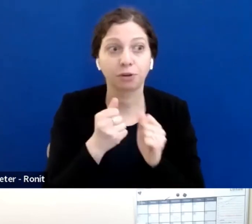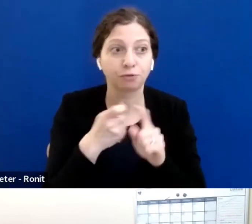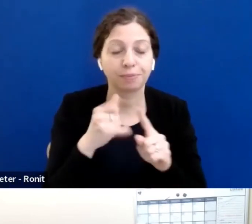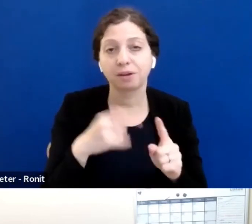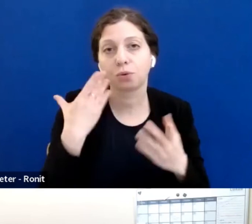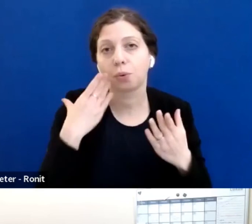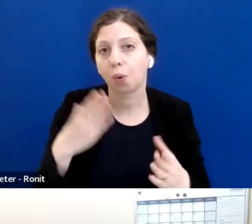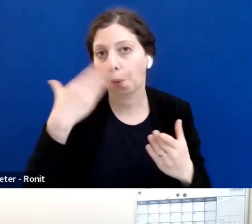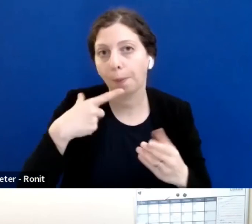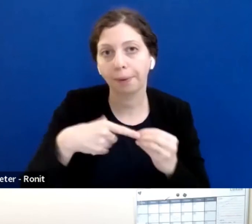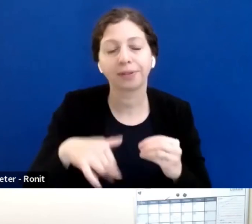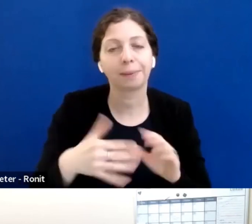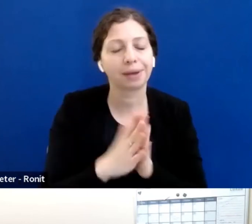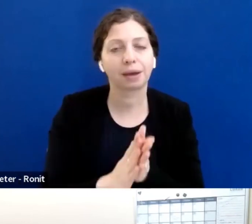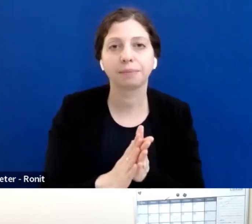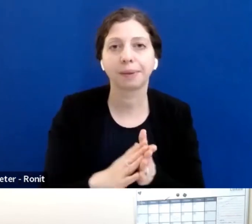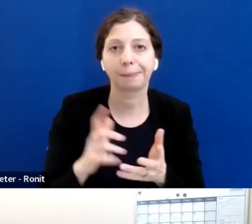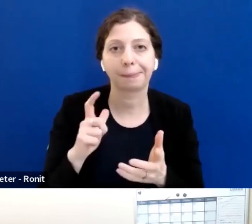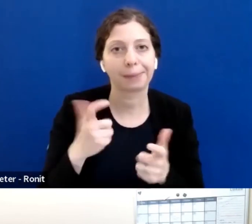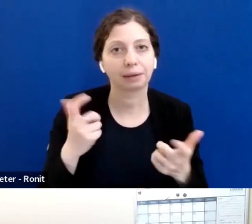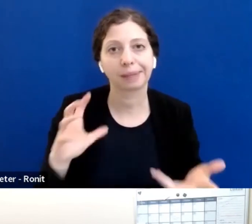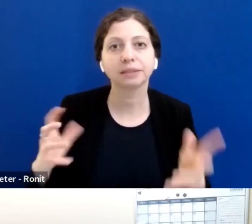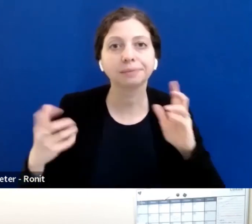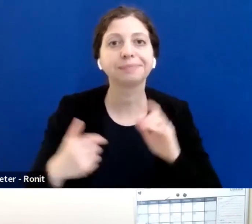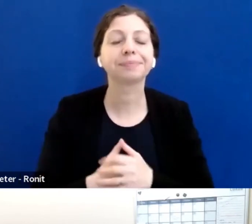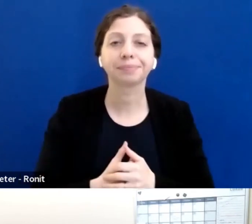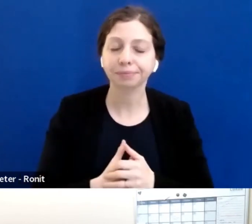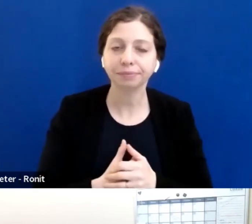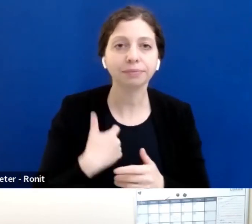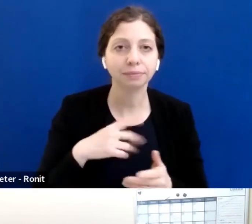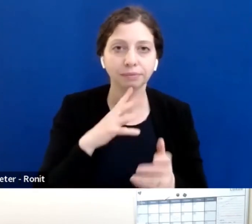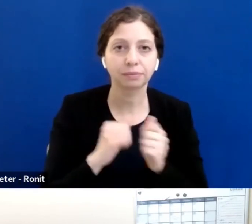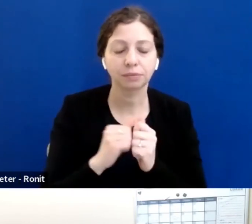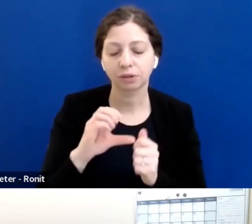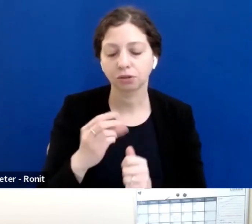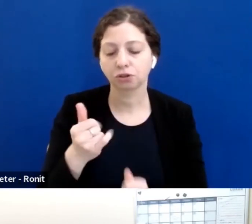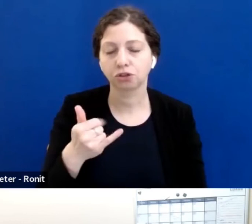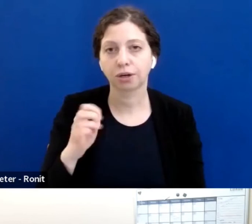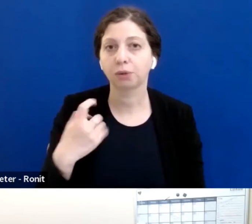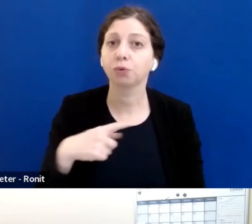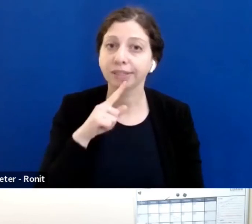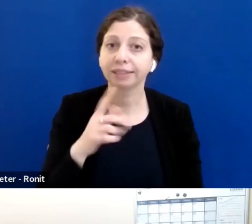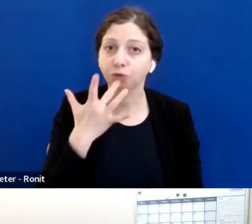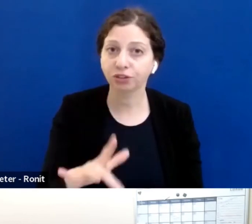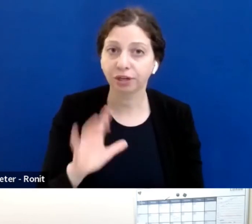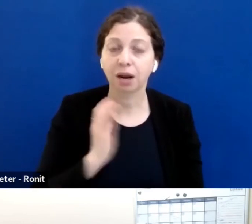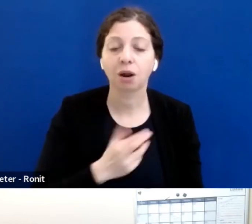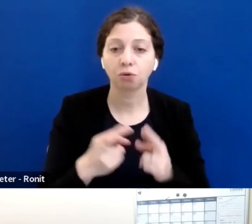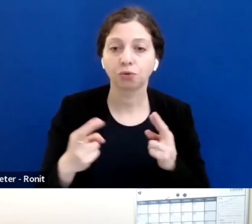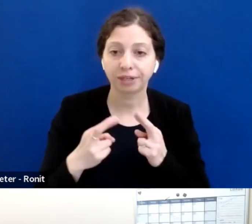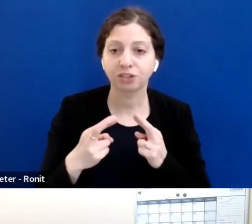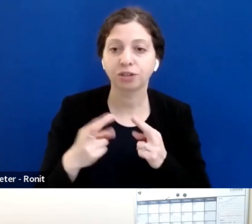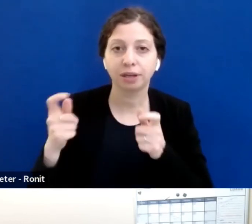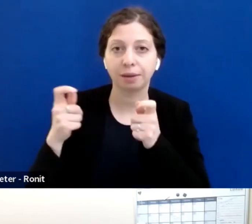it just becomes one kind of a big mess. And so, as I was talking to Charlie, we're really fortunate. Our regional SAMHSA administrator is